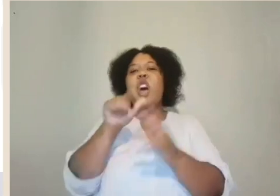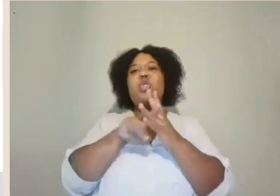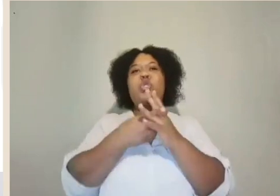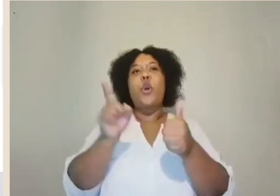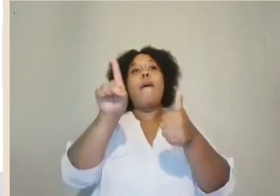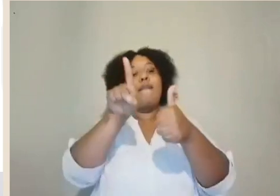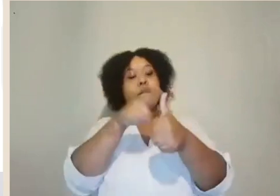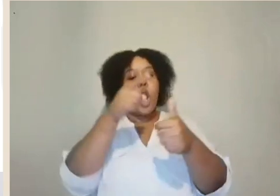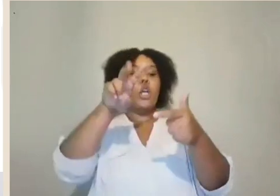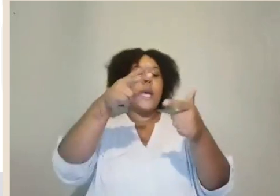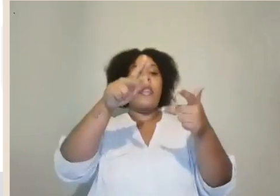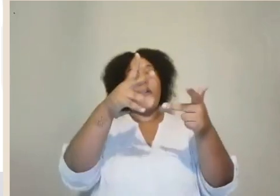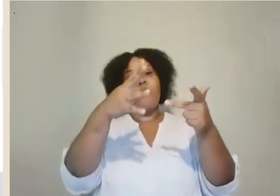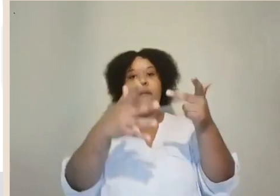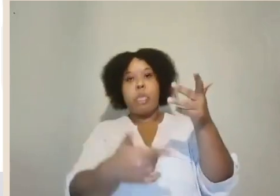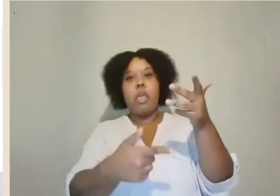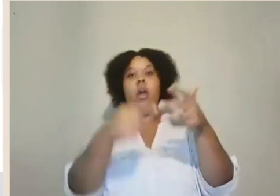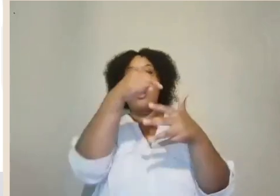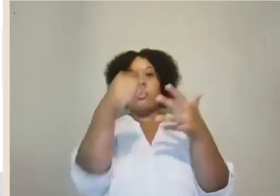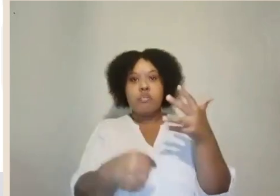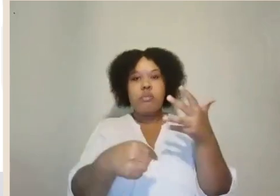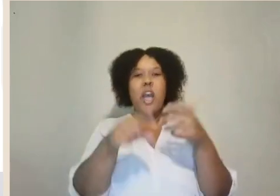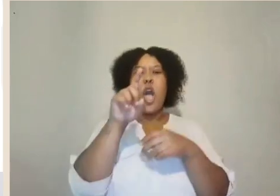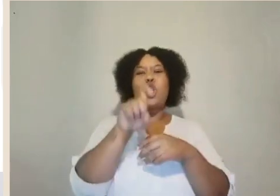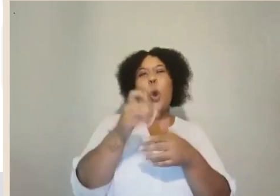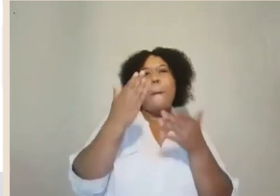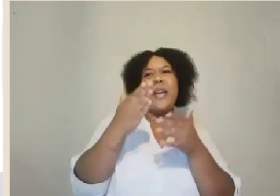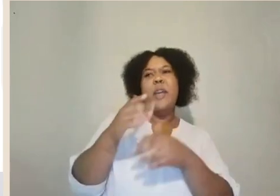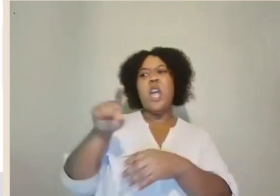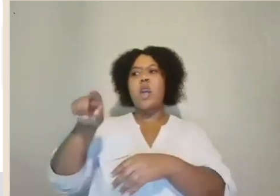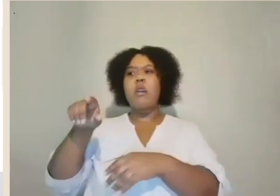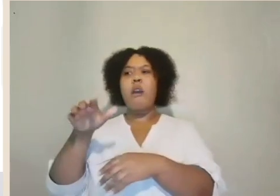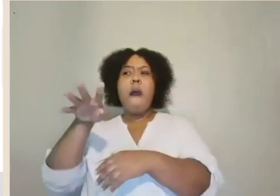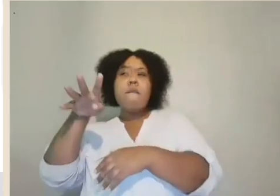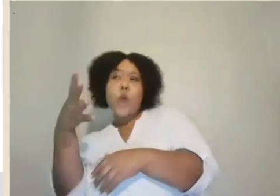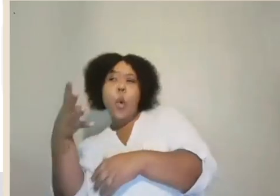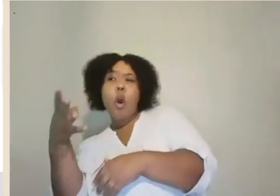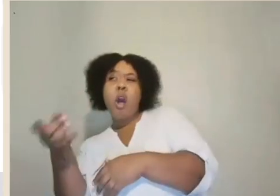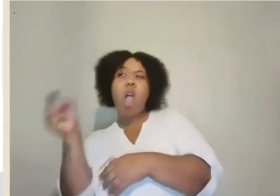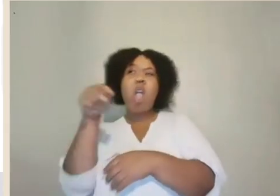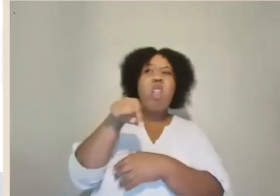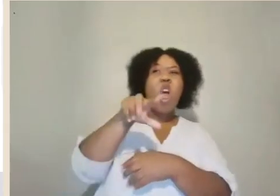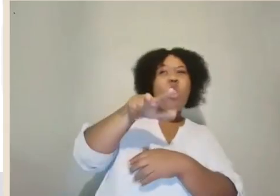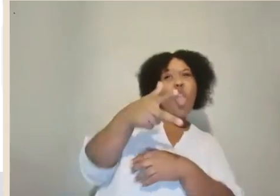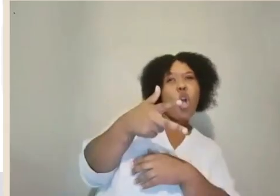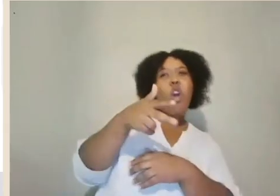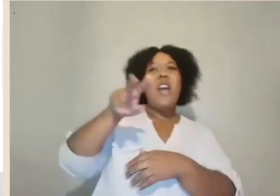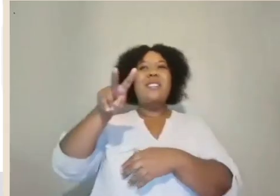with module 2? Should we start with module 3, 4, 5? Should we change the order of how that's actually